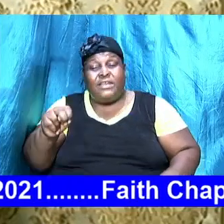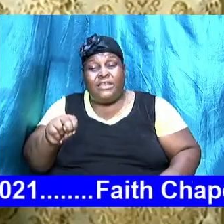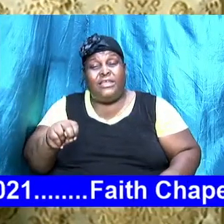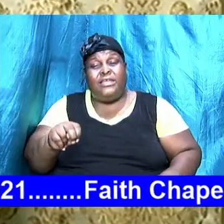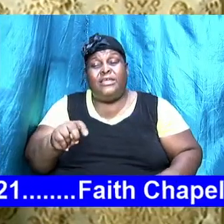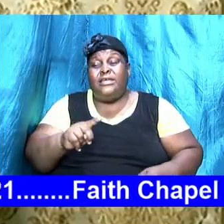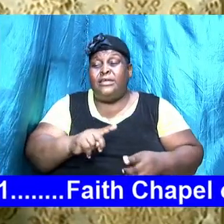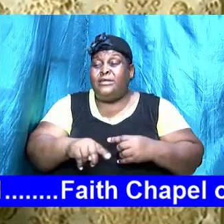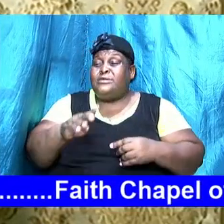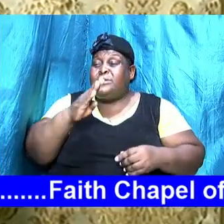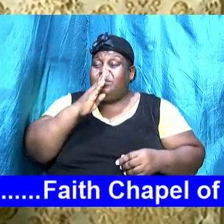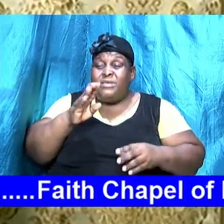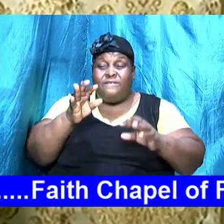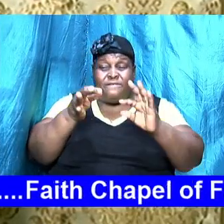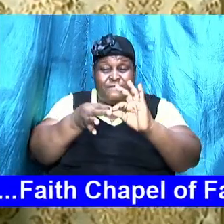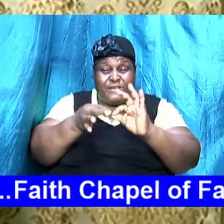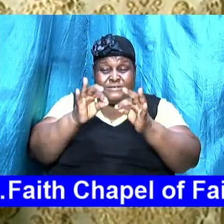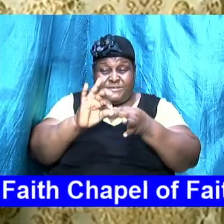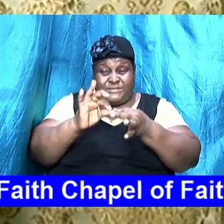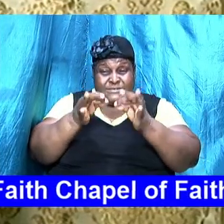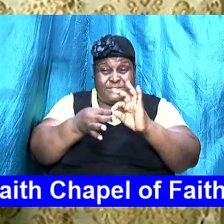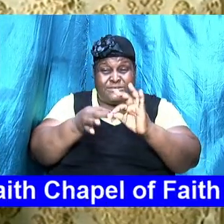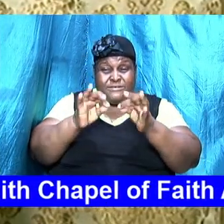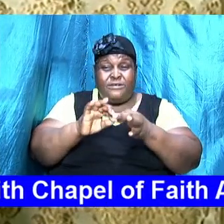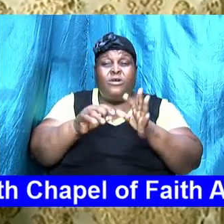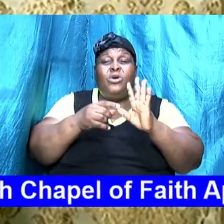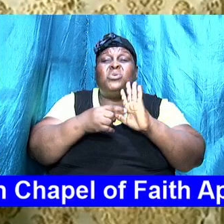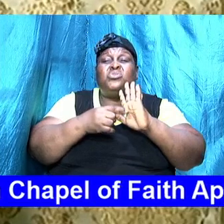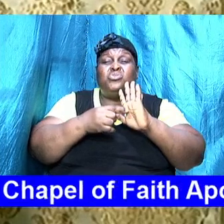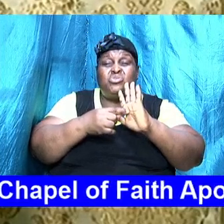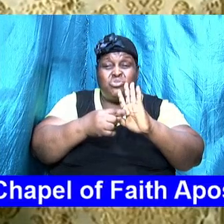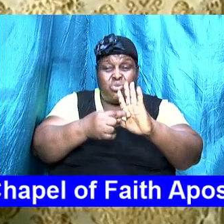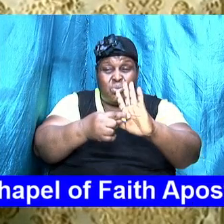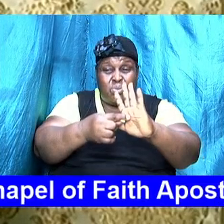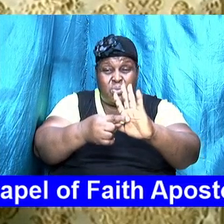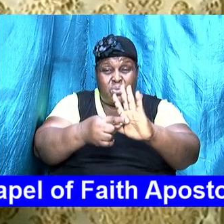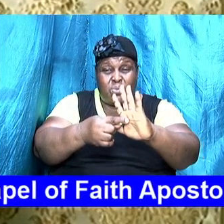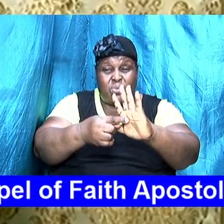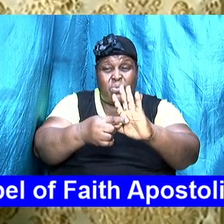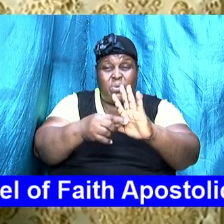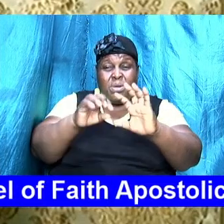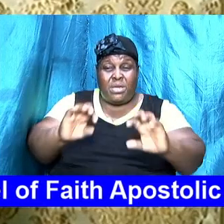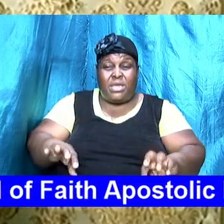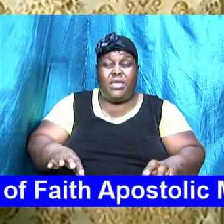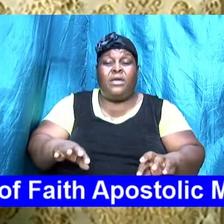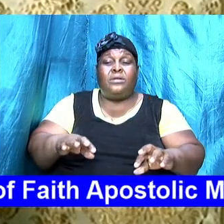inoculated so that it can be revived